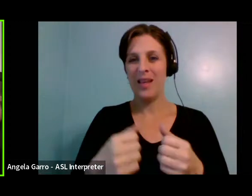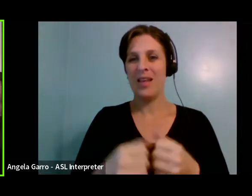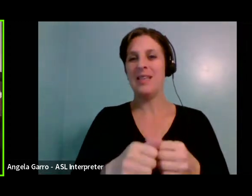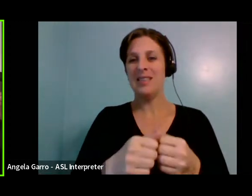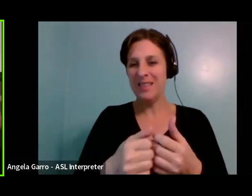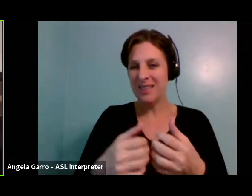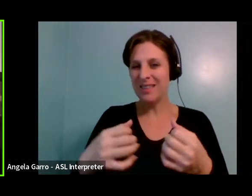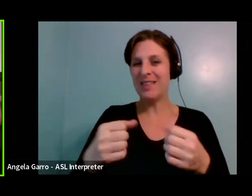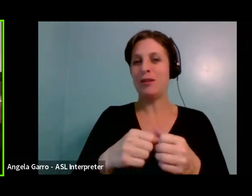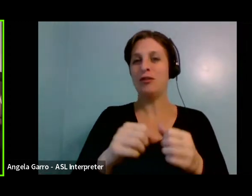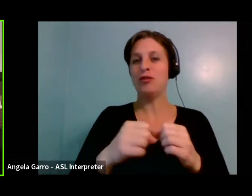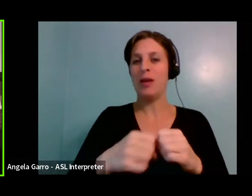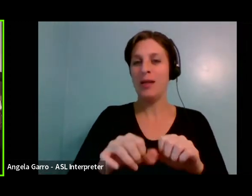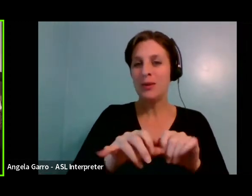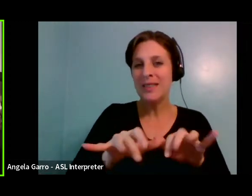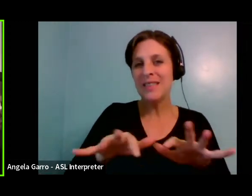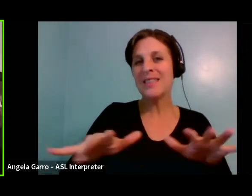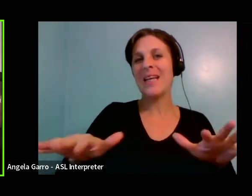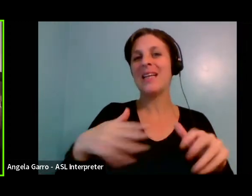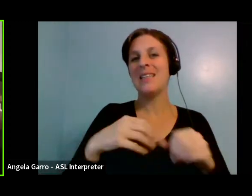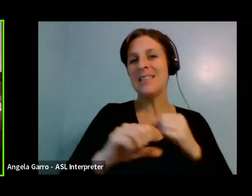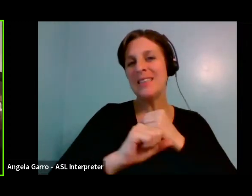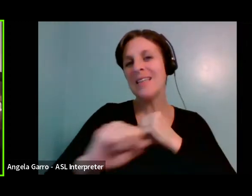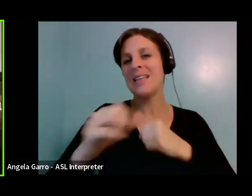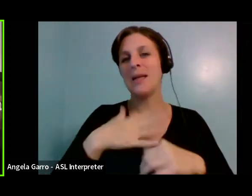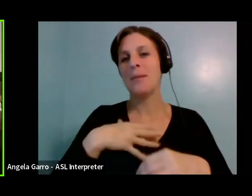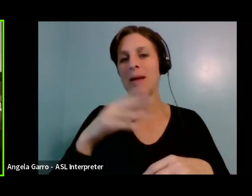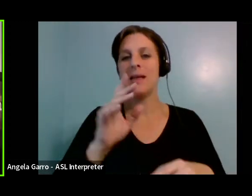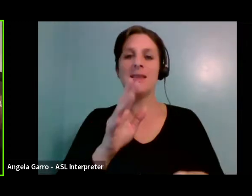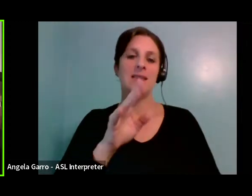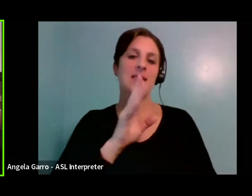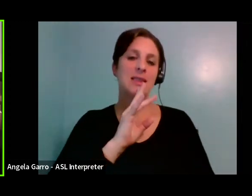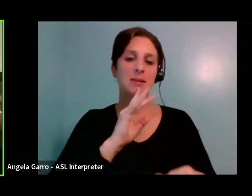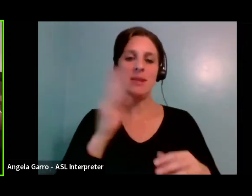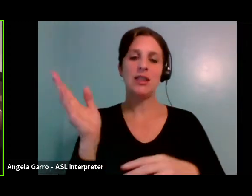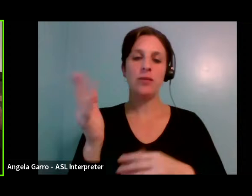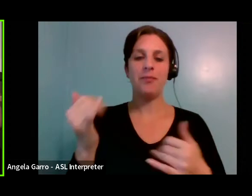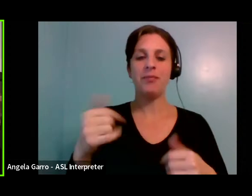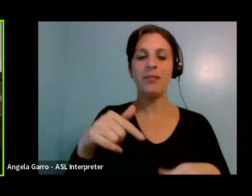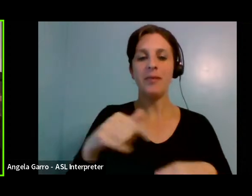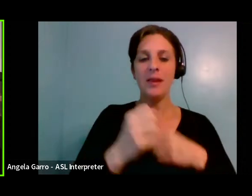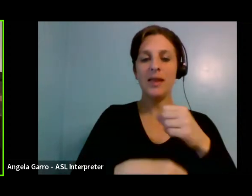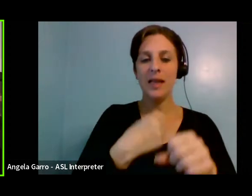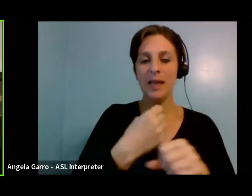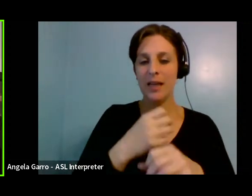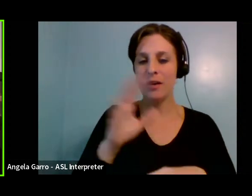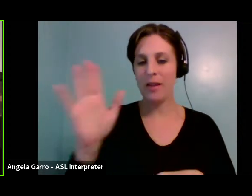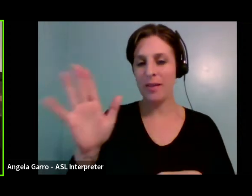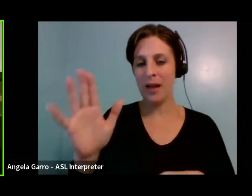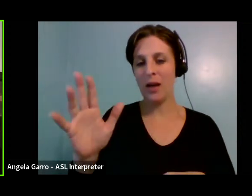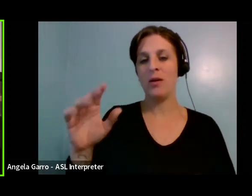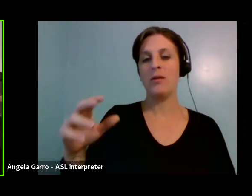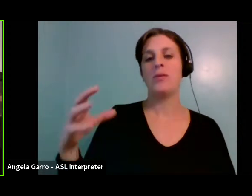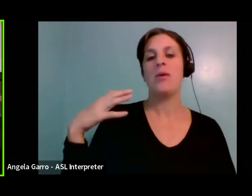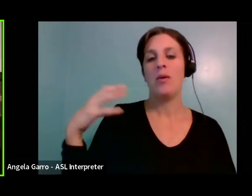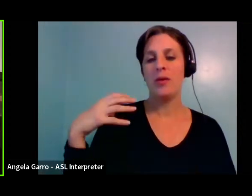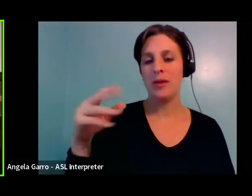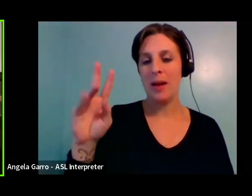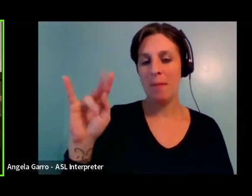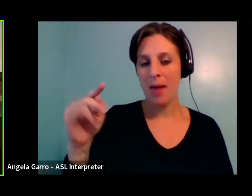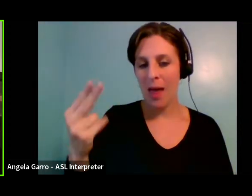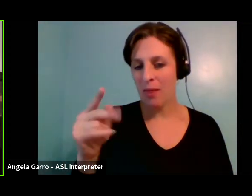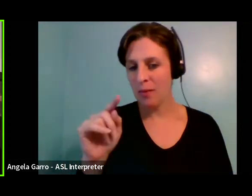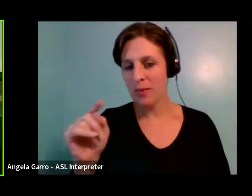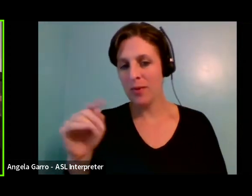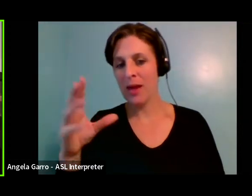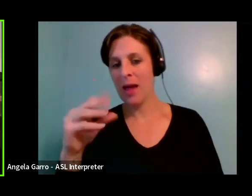like extending my speech here. This year, their esteemed coaches are Matthew Shea and Alfonso